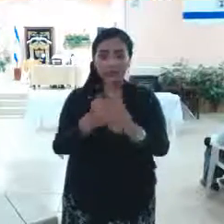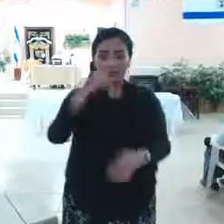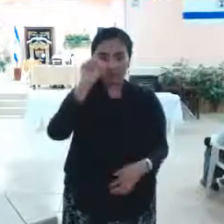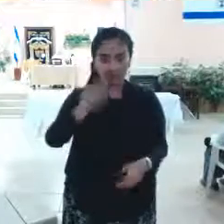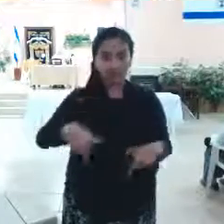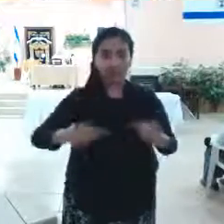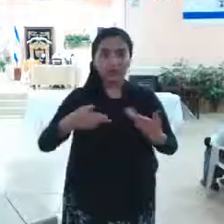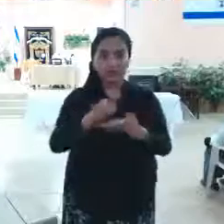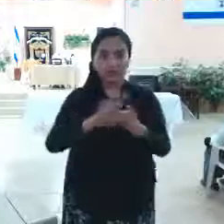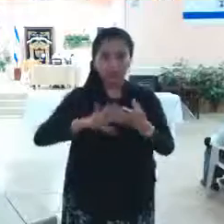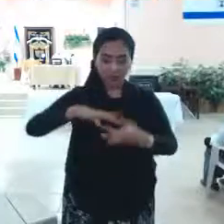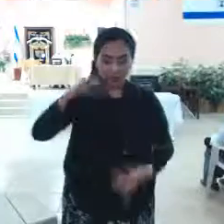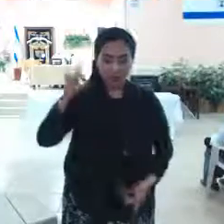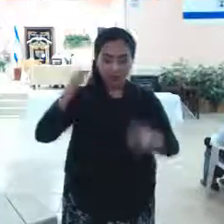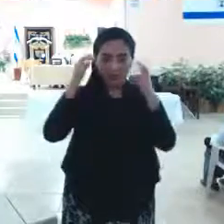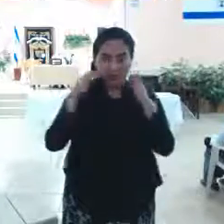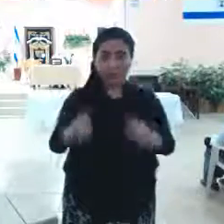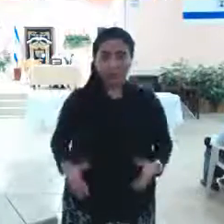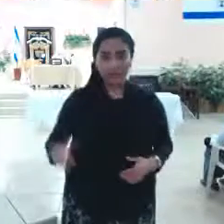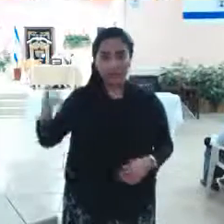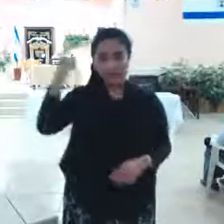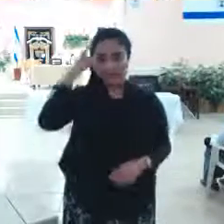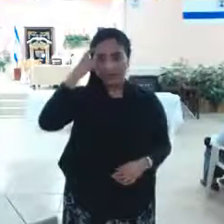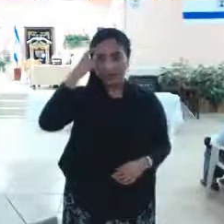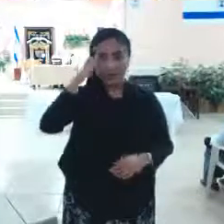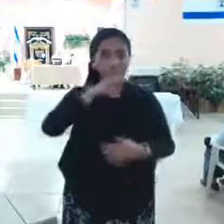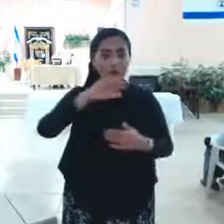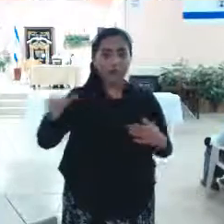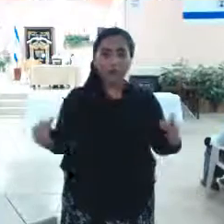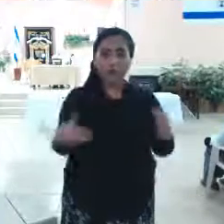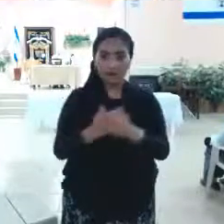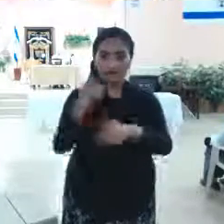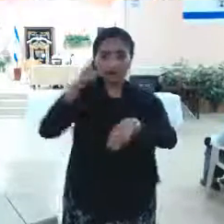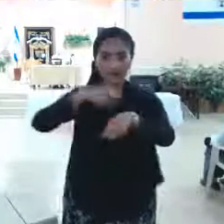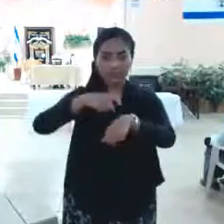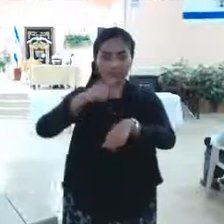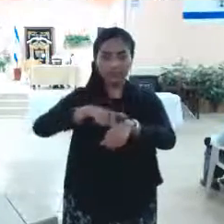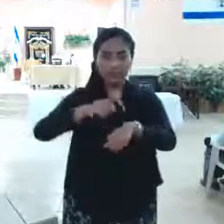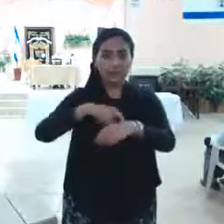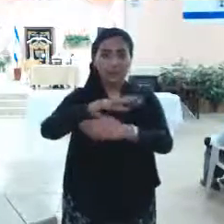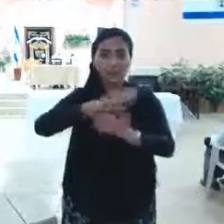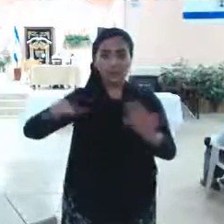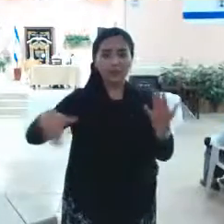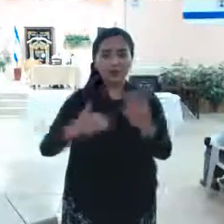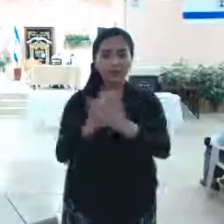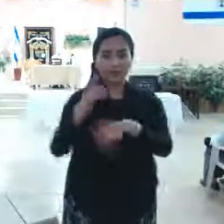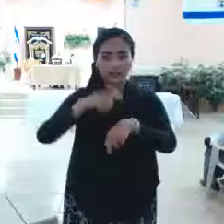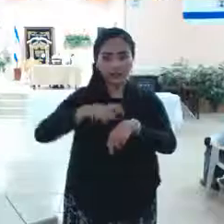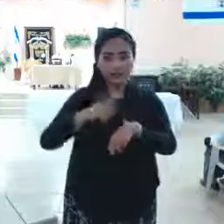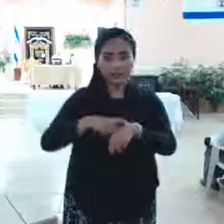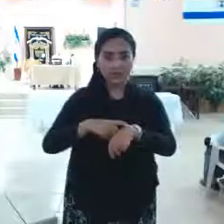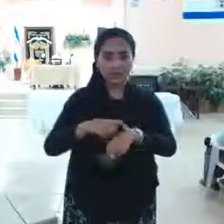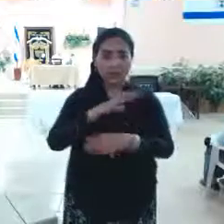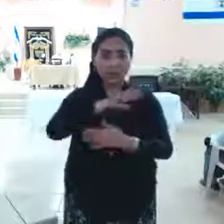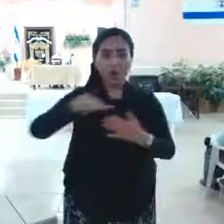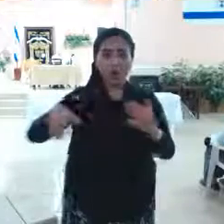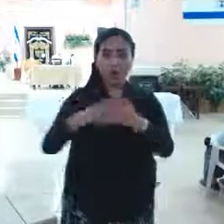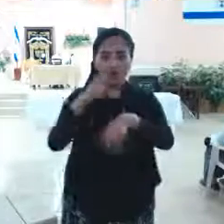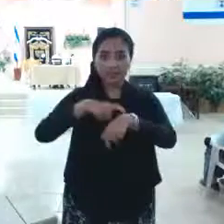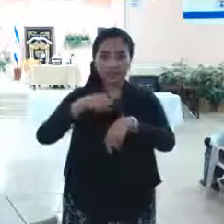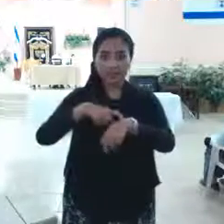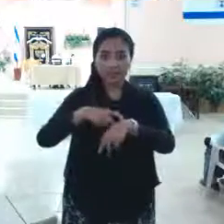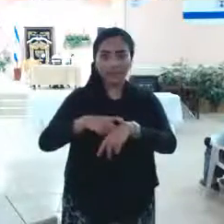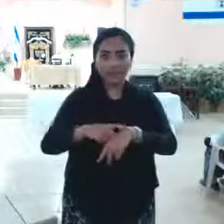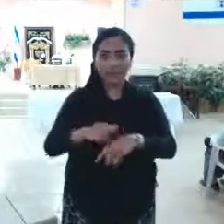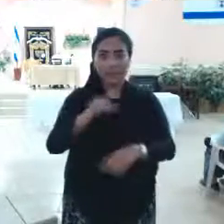Hands have to be sanctified, the spirit, soul, and the body, the thoughts, all the time. All the time. All